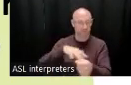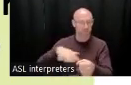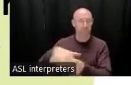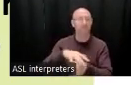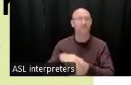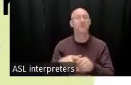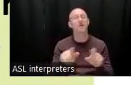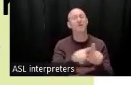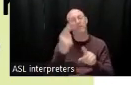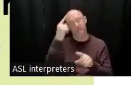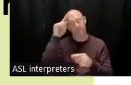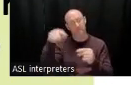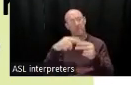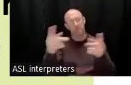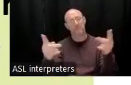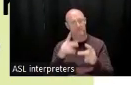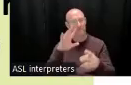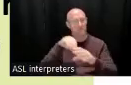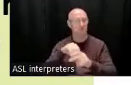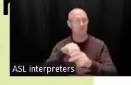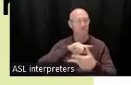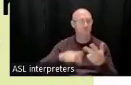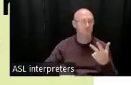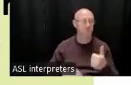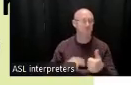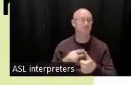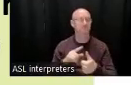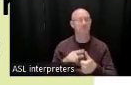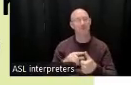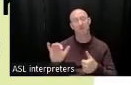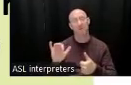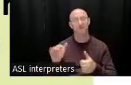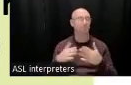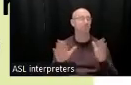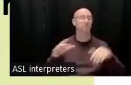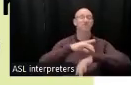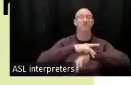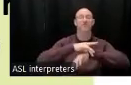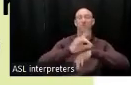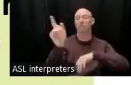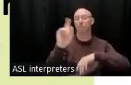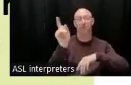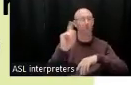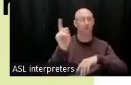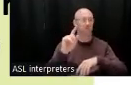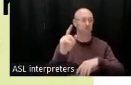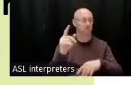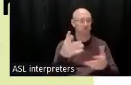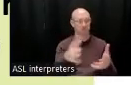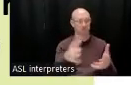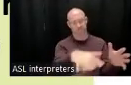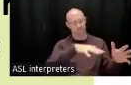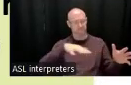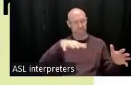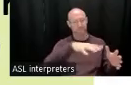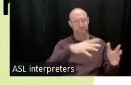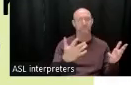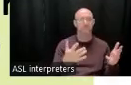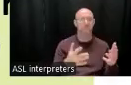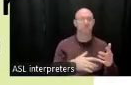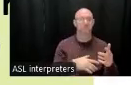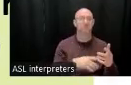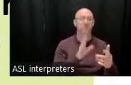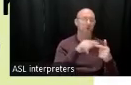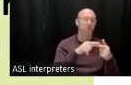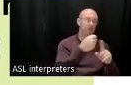different aspects of place. So that can include something as broad as just the geography. Where is your institution situated? We'll talk about